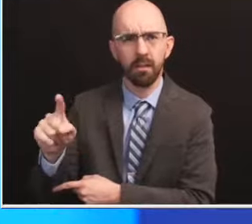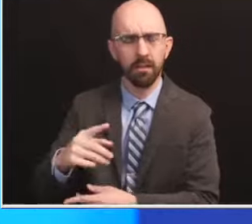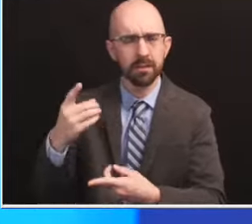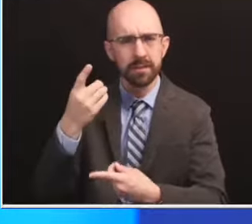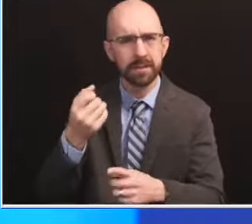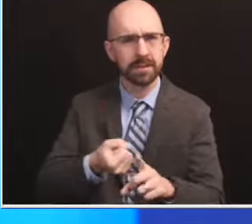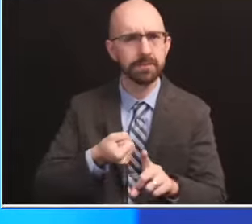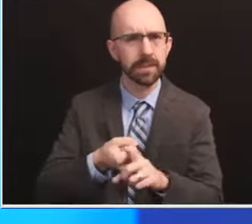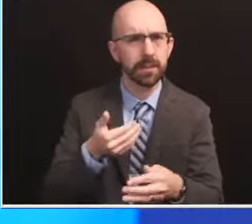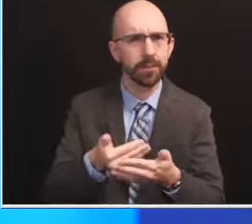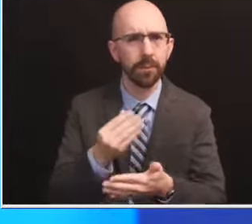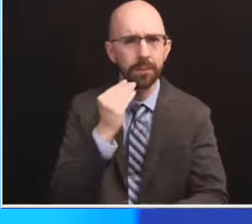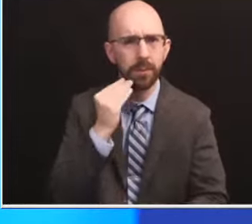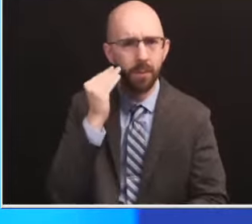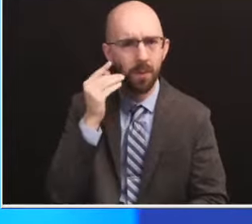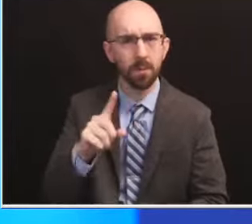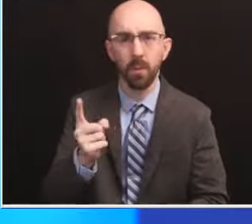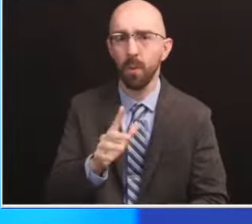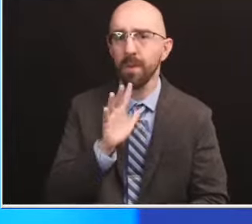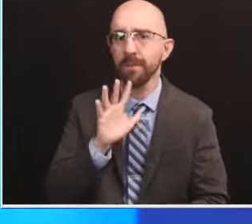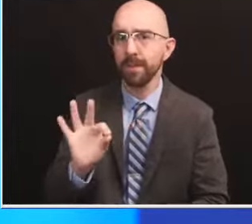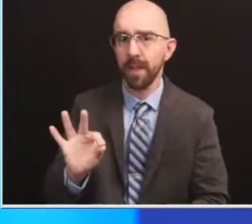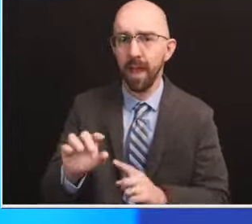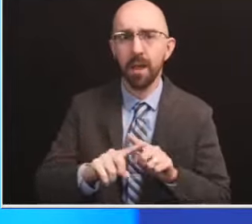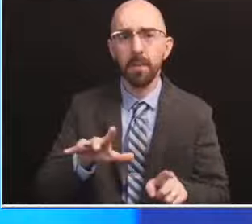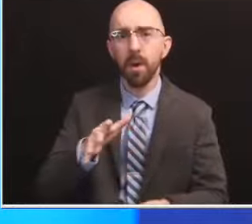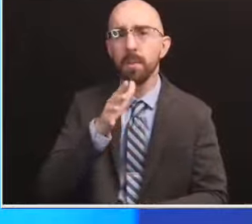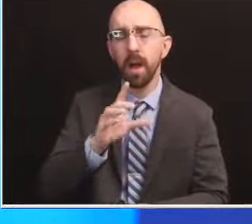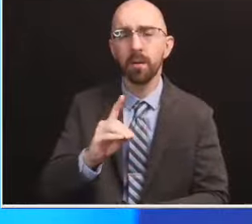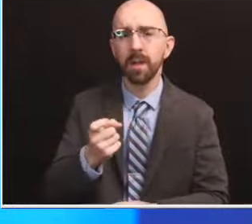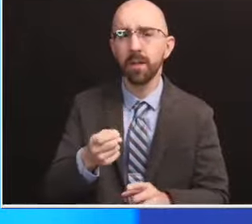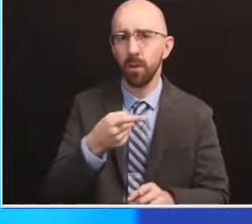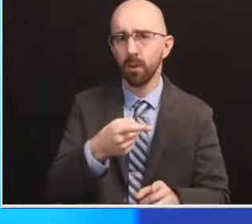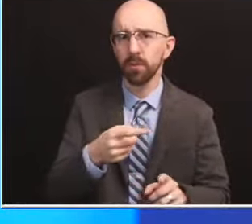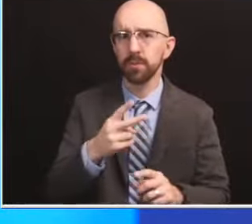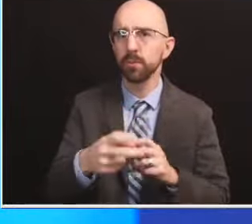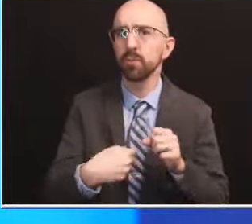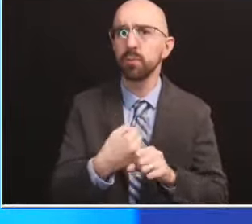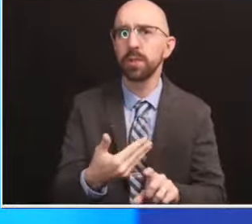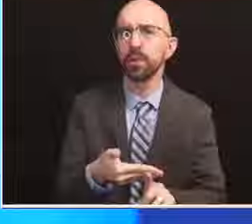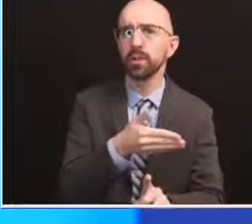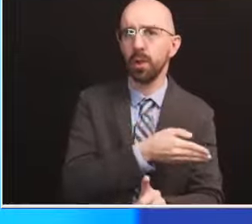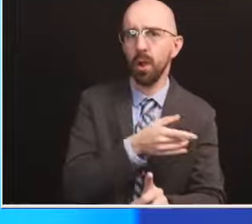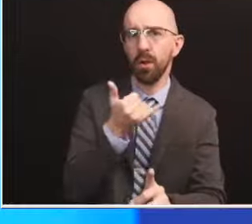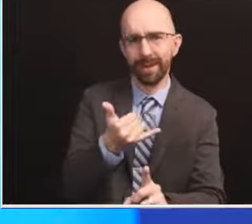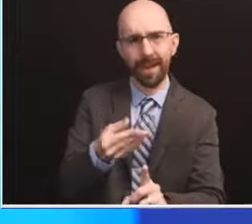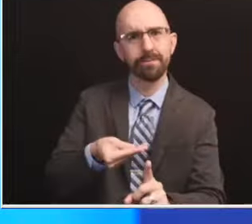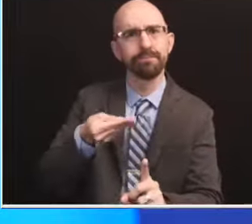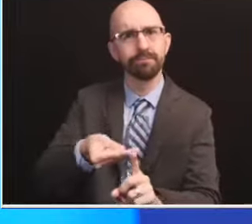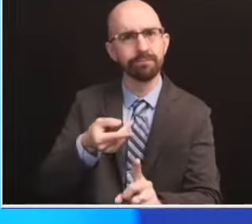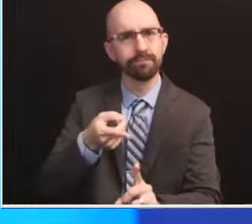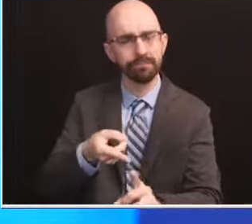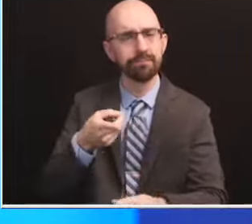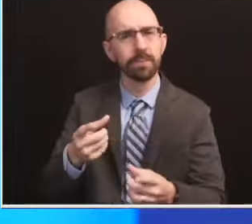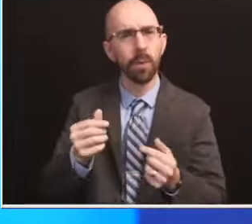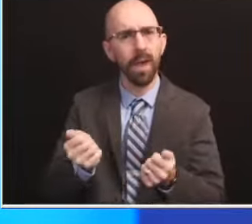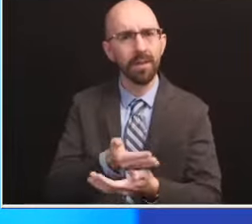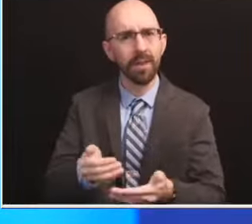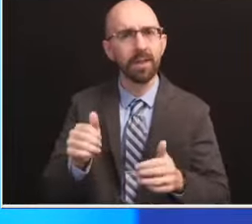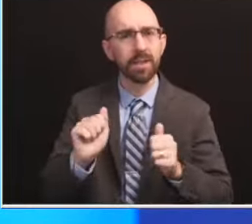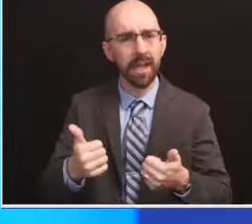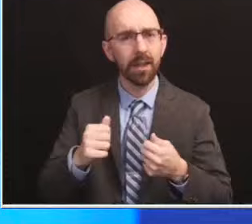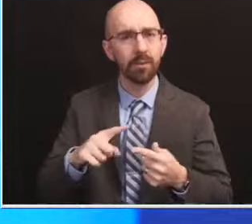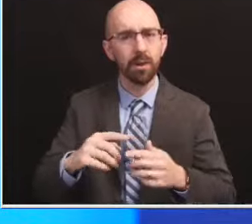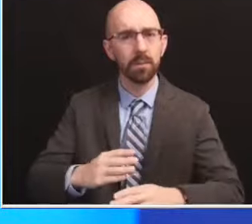home. She's only 59, but her mom was diagnosed with it 2 years ago. And now she's doing everything she can to try to prevent it